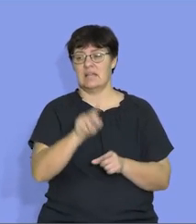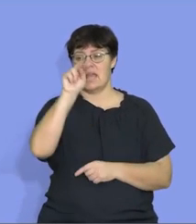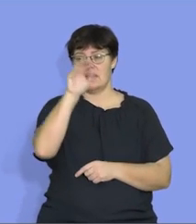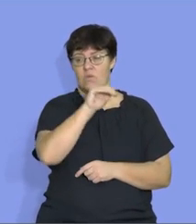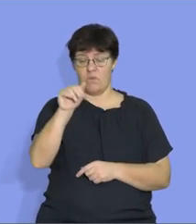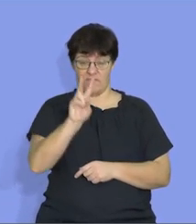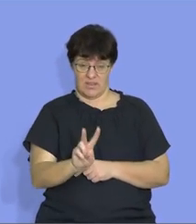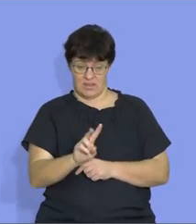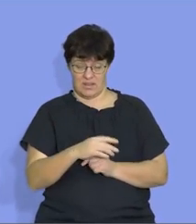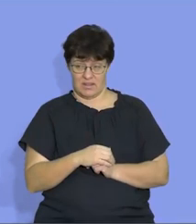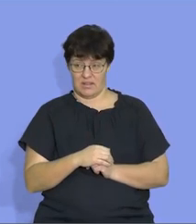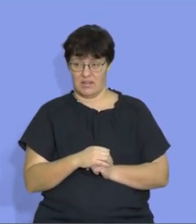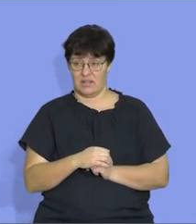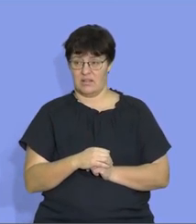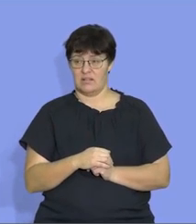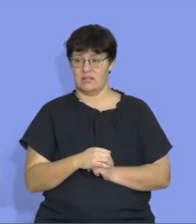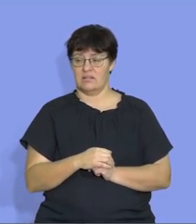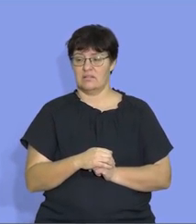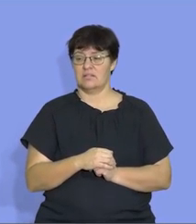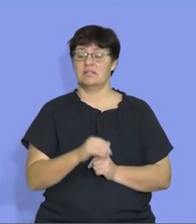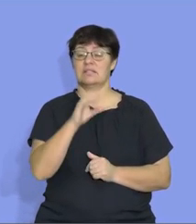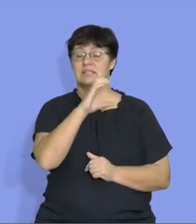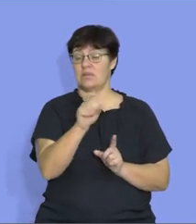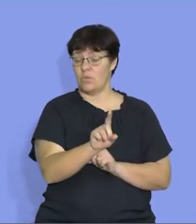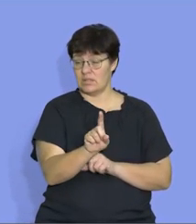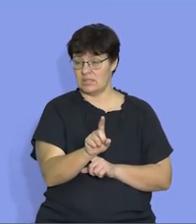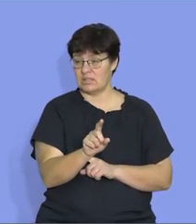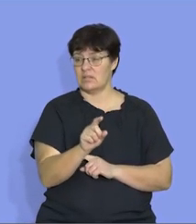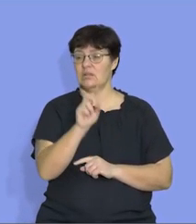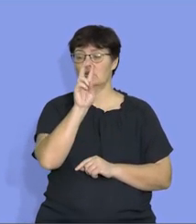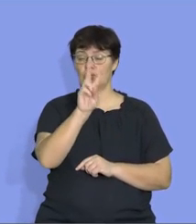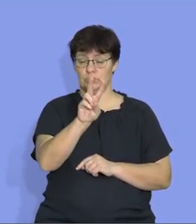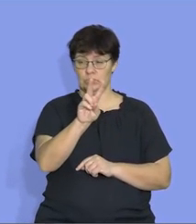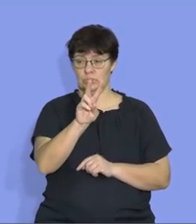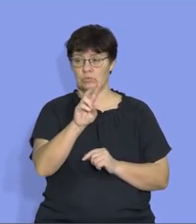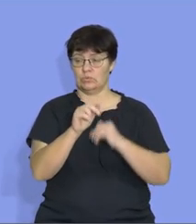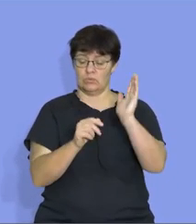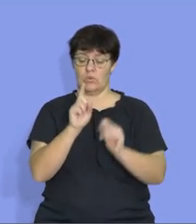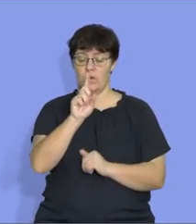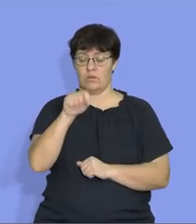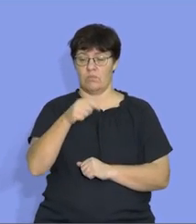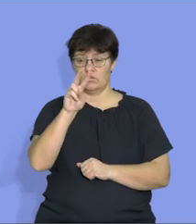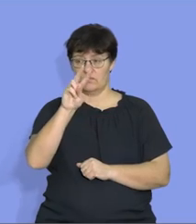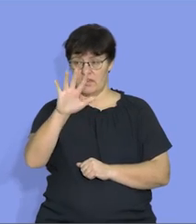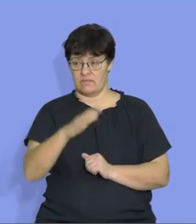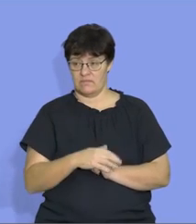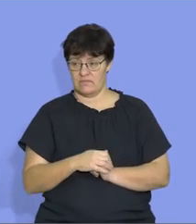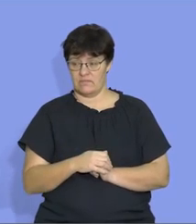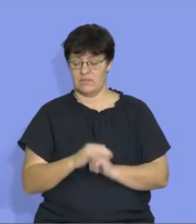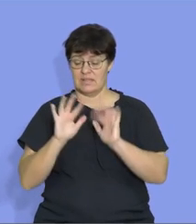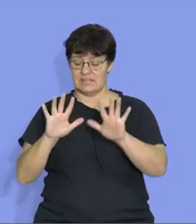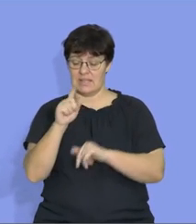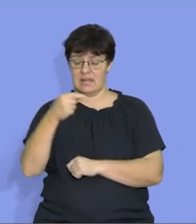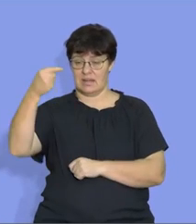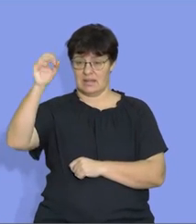of solution, right? So the concentration is 2 times 1.25 times 10 exponent